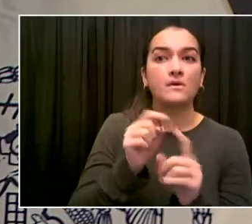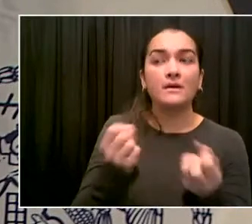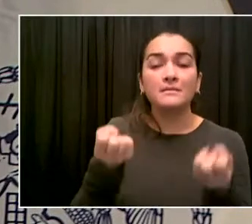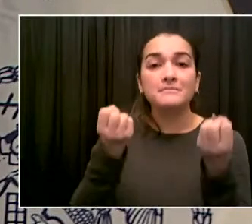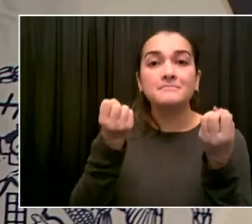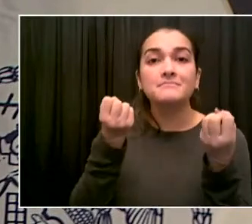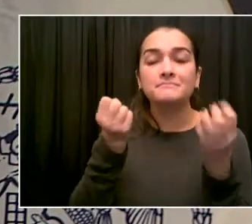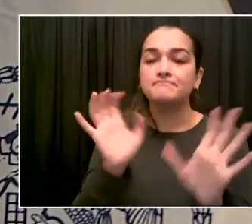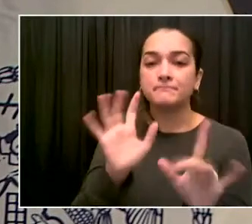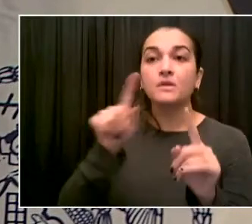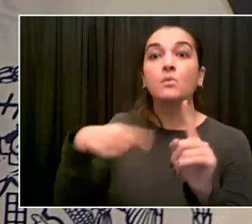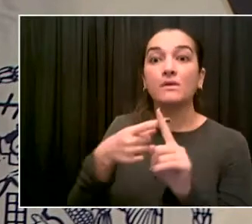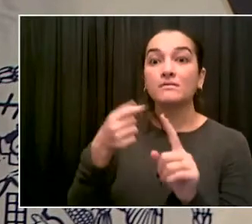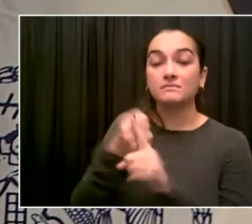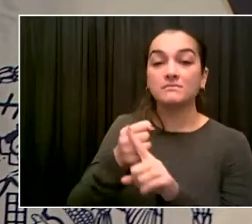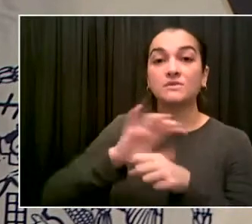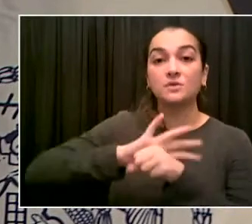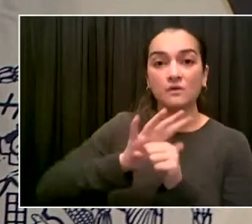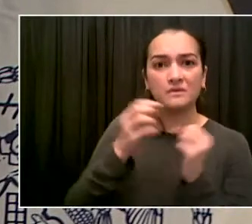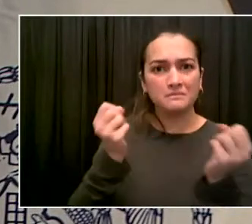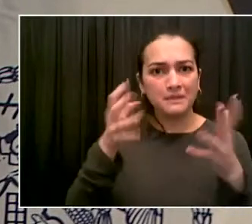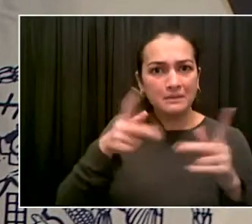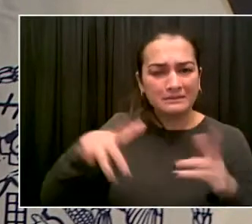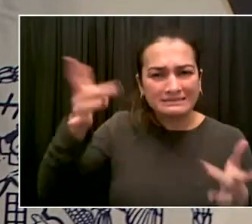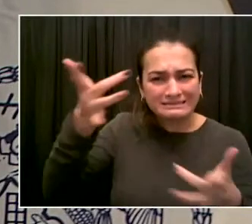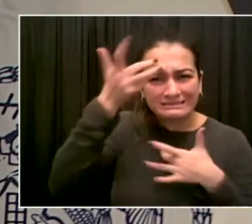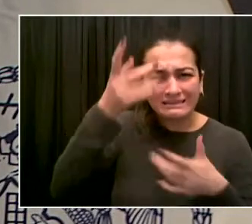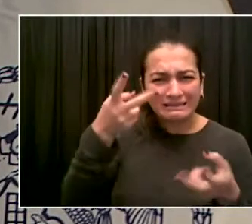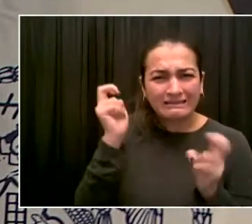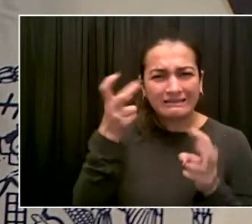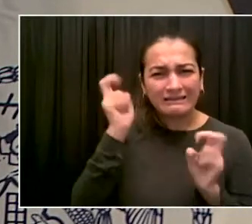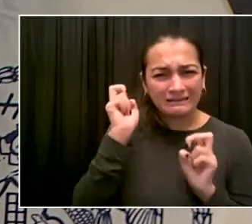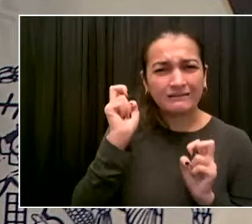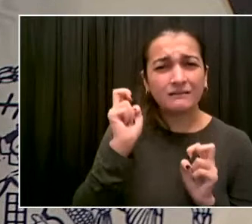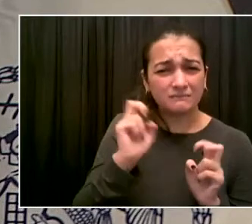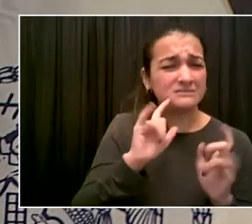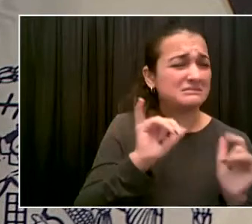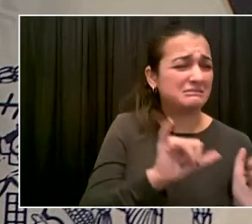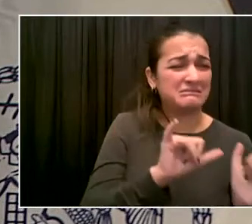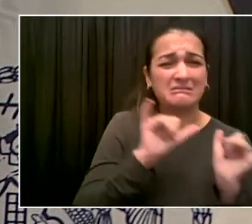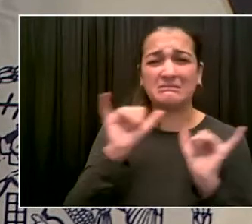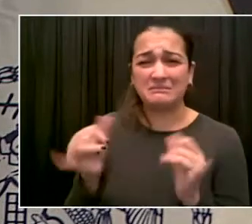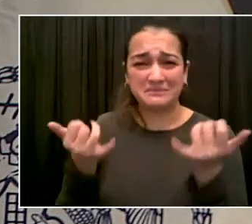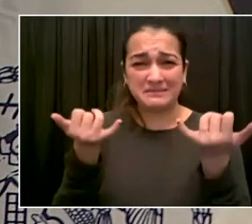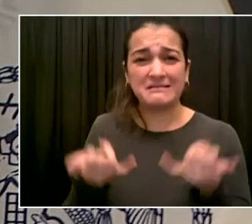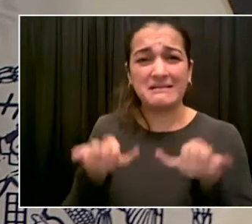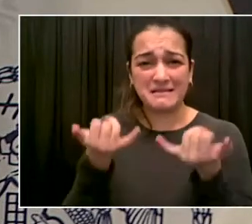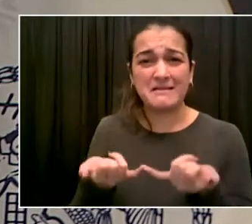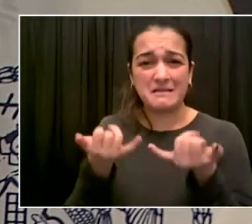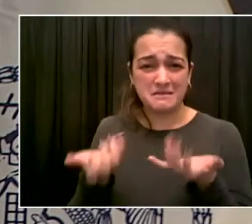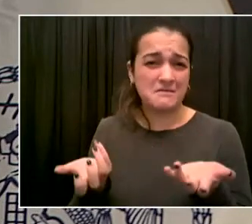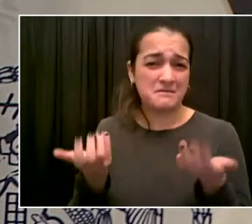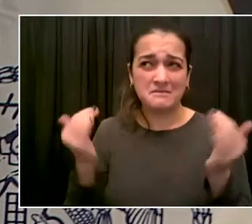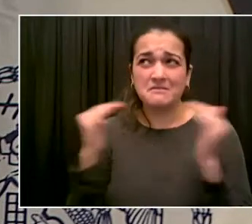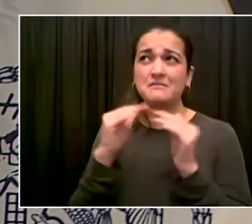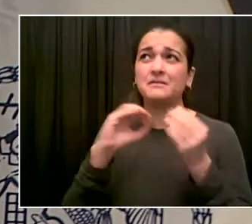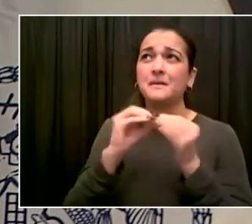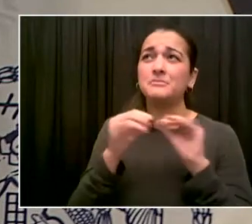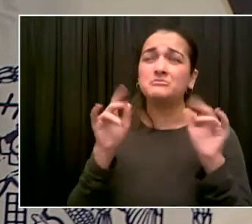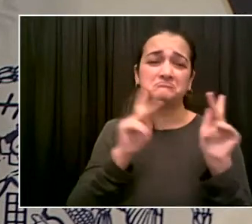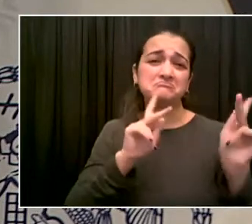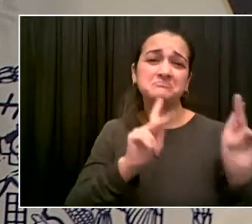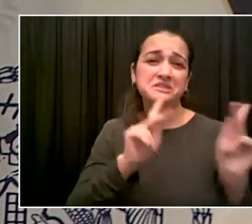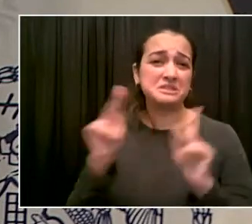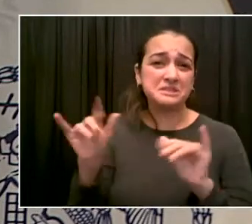but Commissioner Grayson and his team did incredible work to push hard to get people to catch up, including